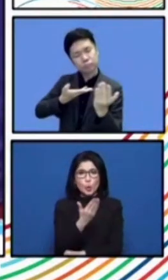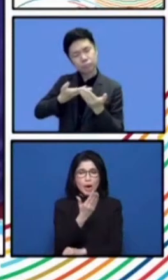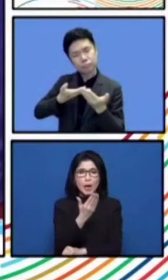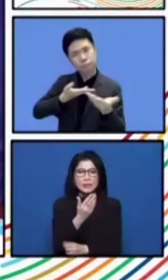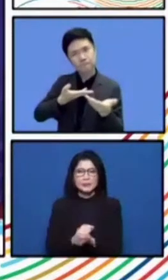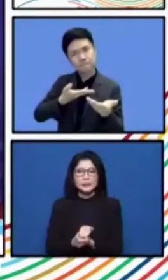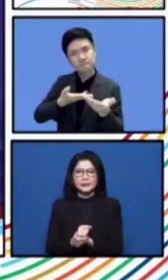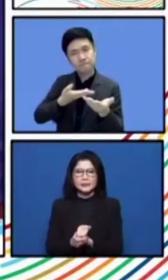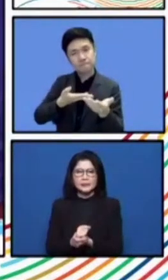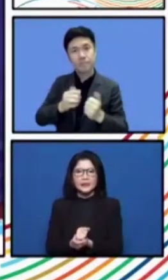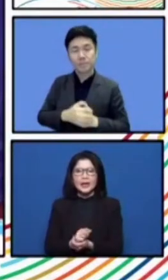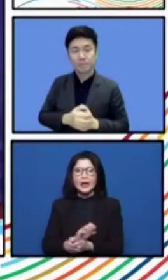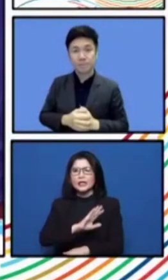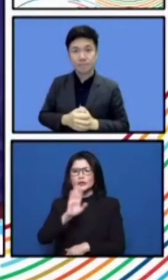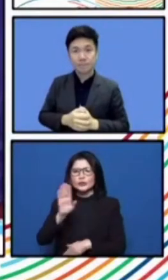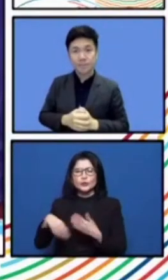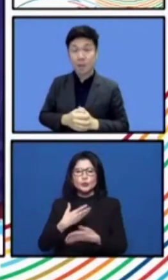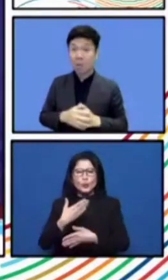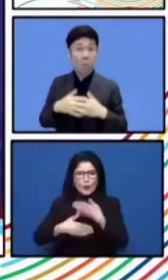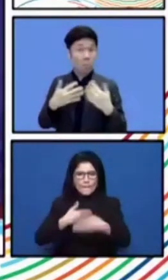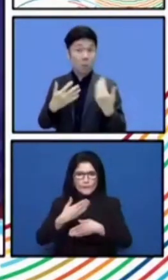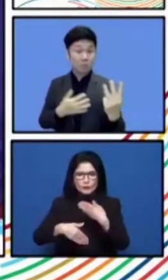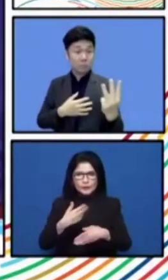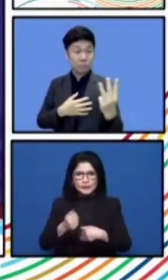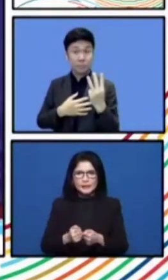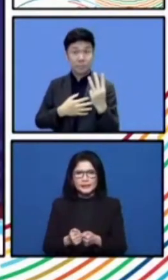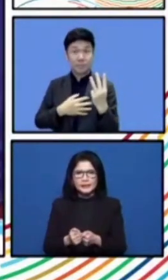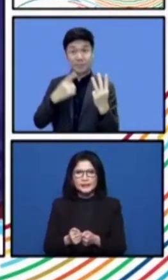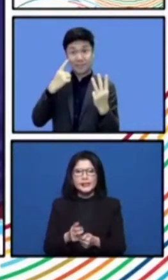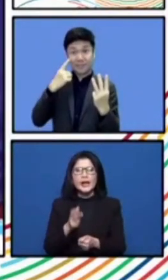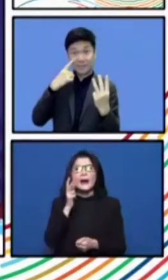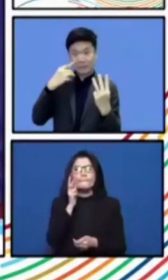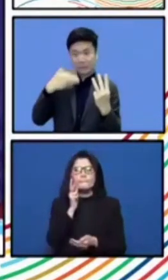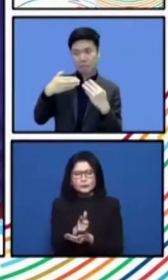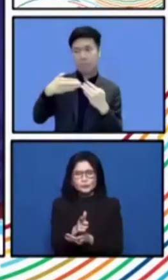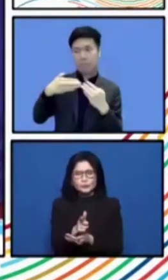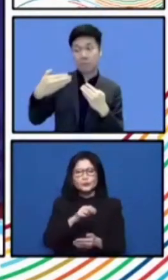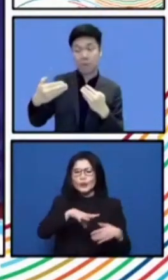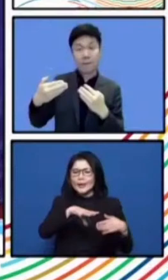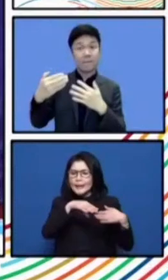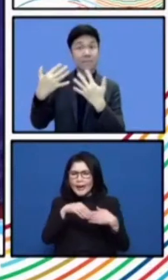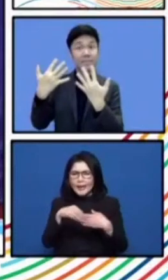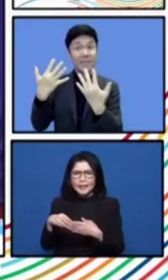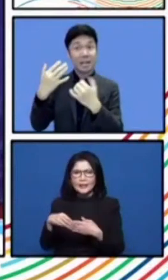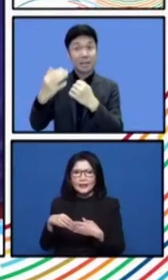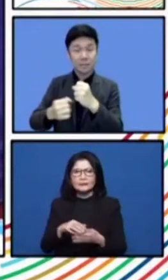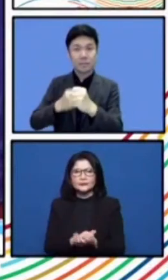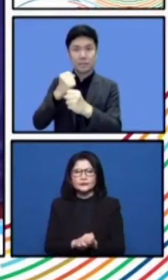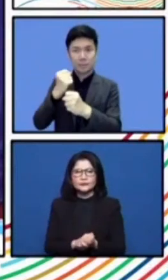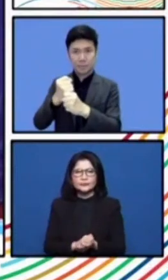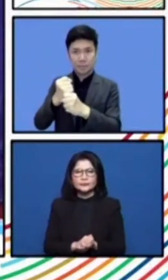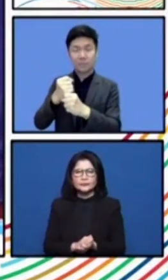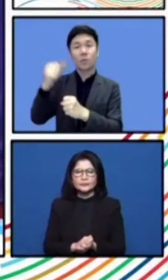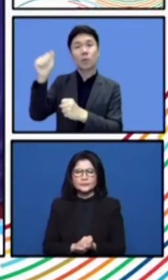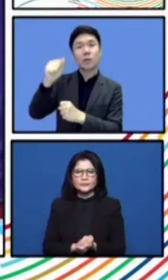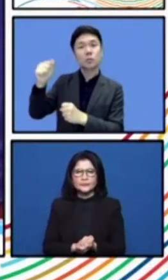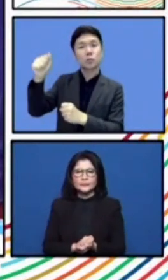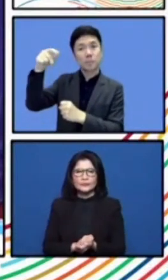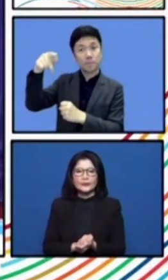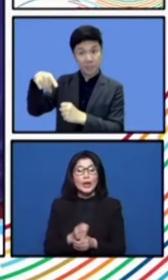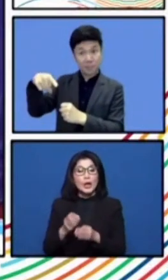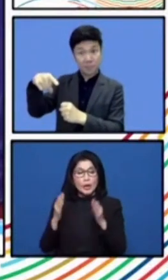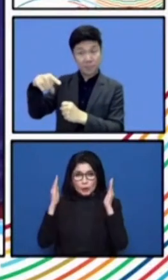determining the direction of the fourth decade of of the Asian and Pacific a decade of person with